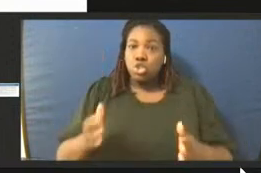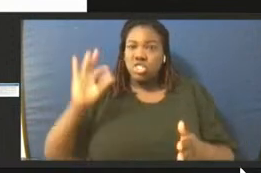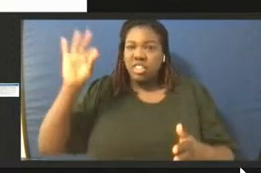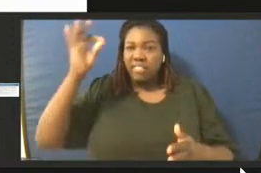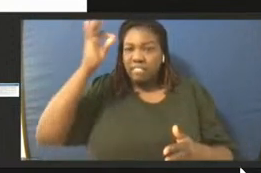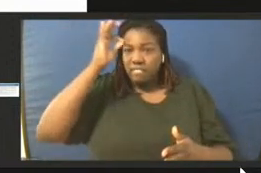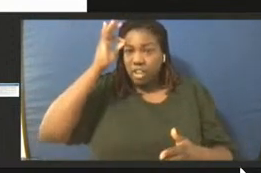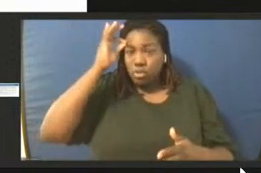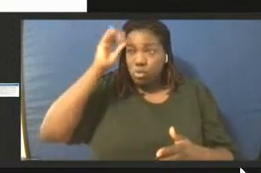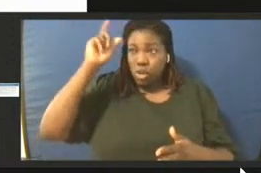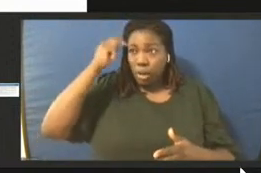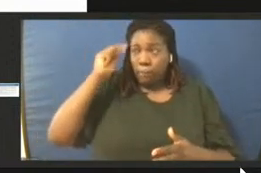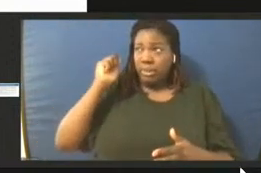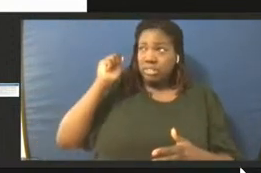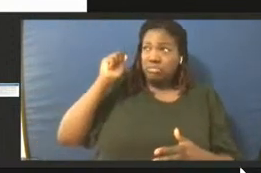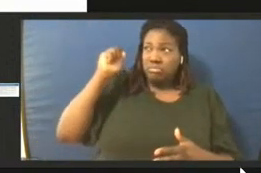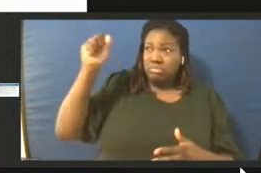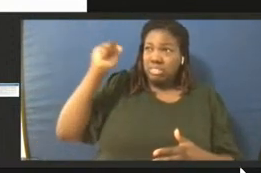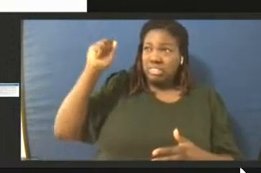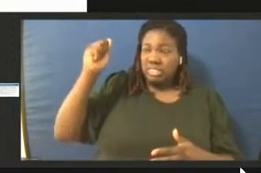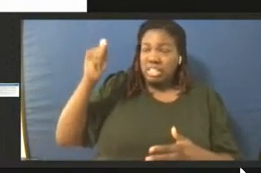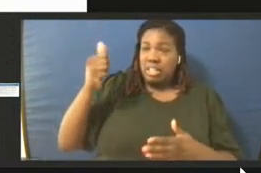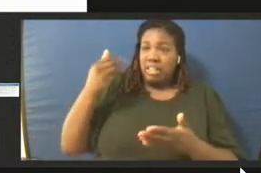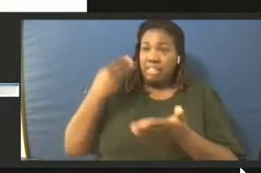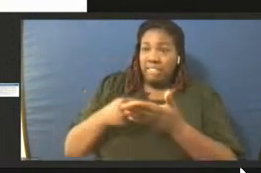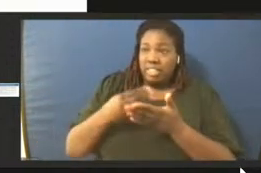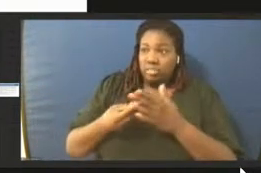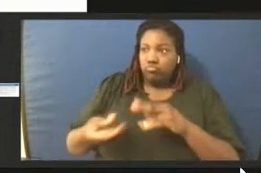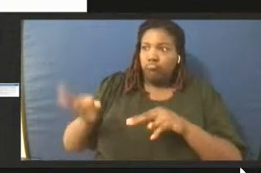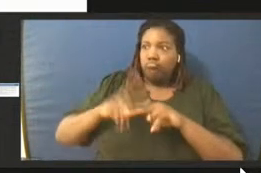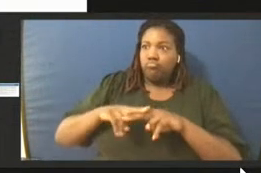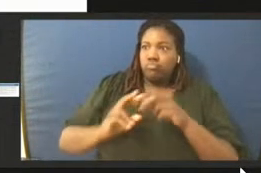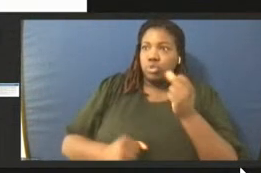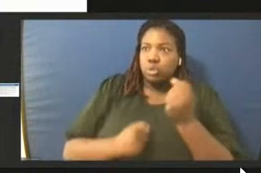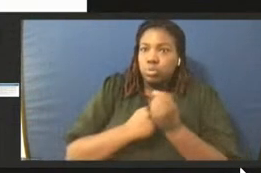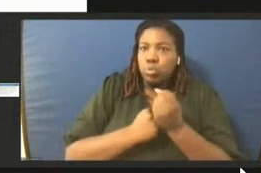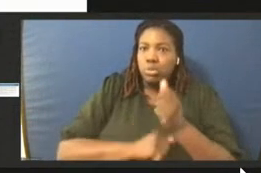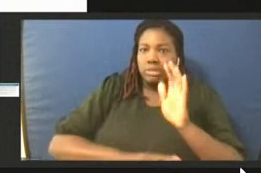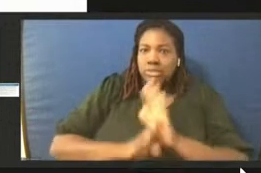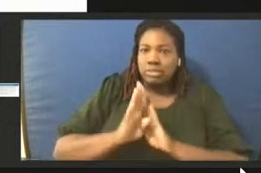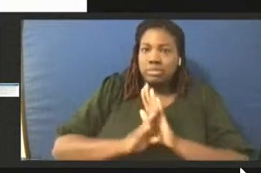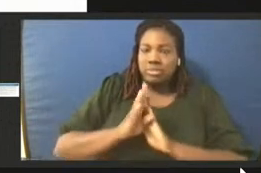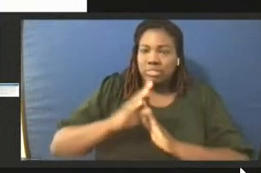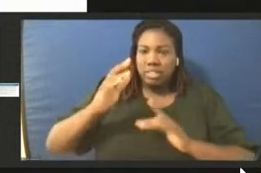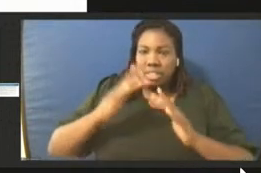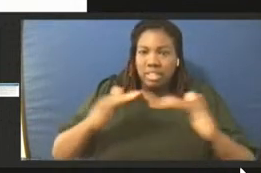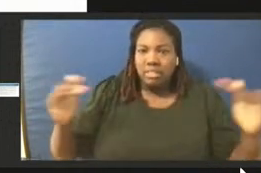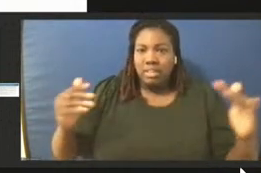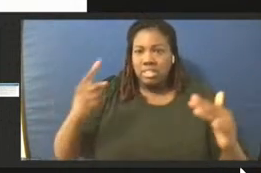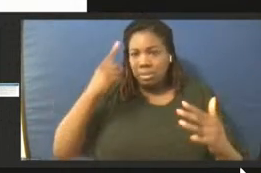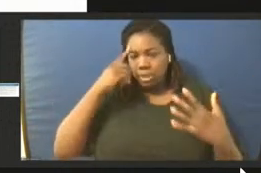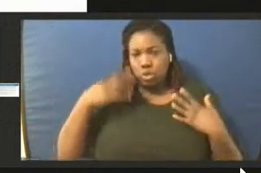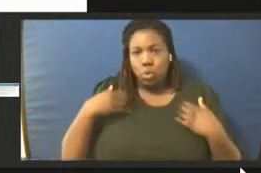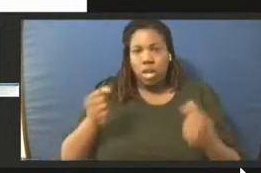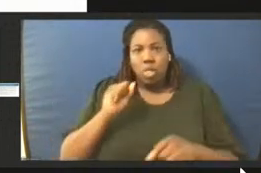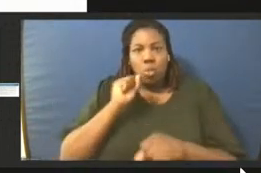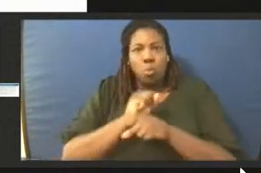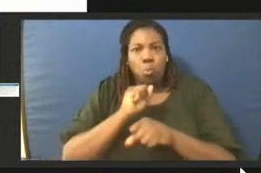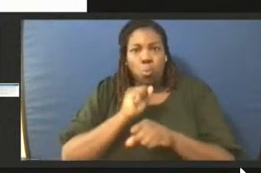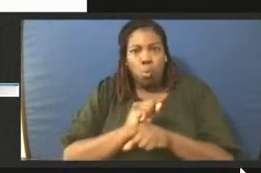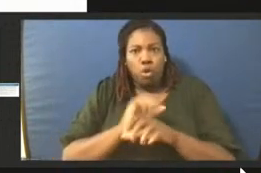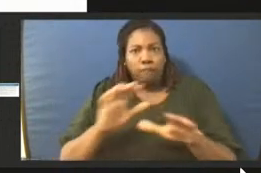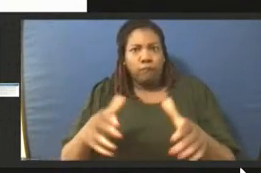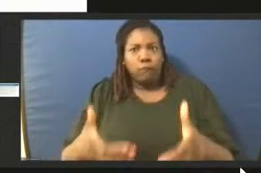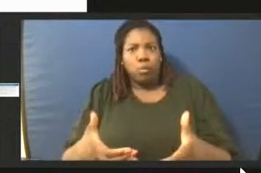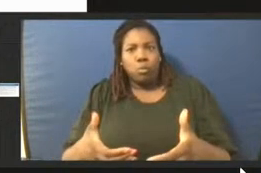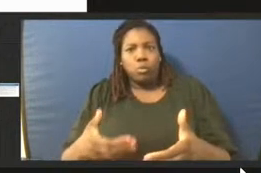federal government increasing funding and the support for the development of diverse mental health workforce to